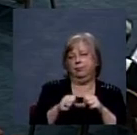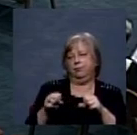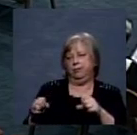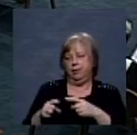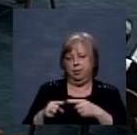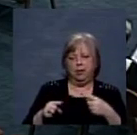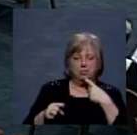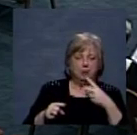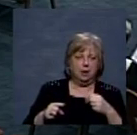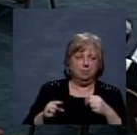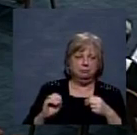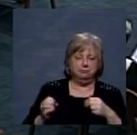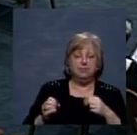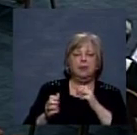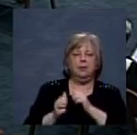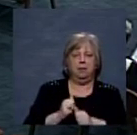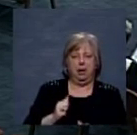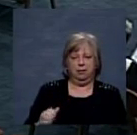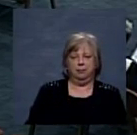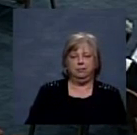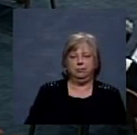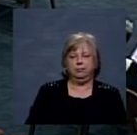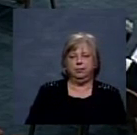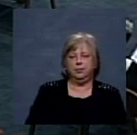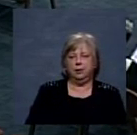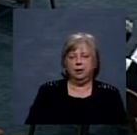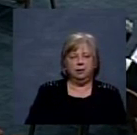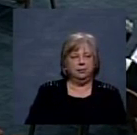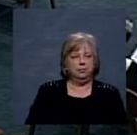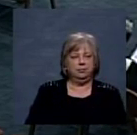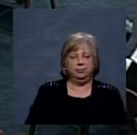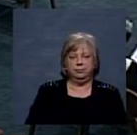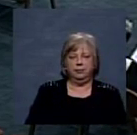Opposed, say nay. Ordinance number 35 is also approved.